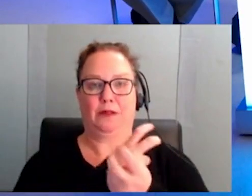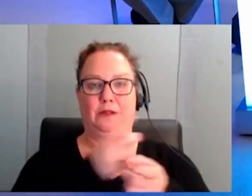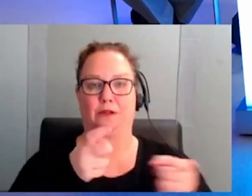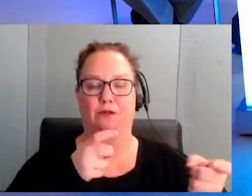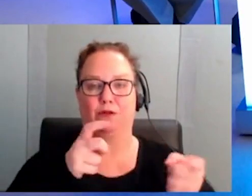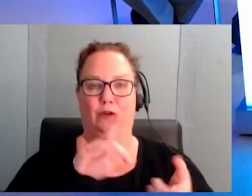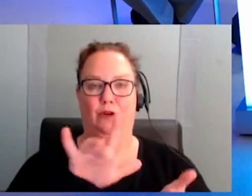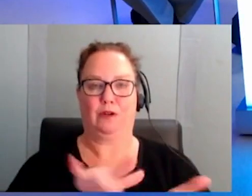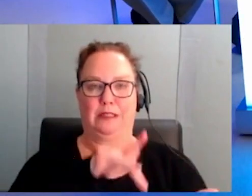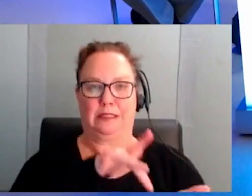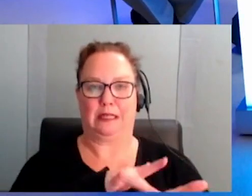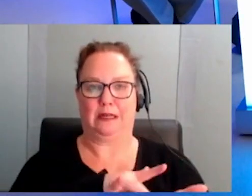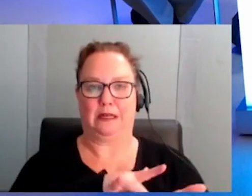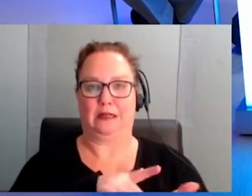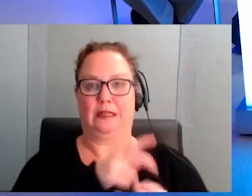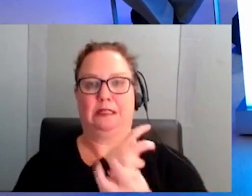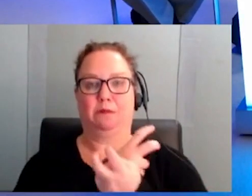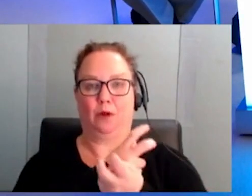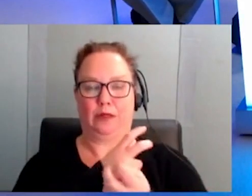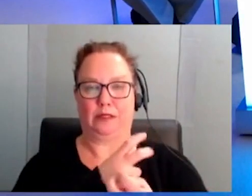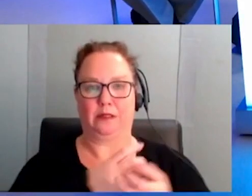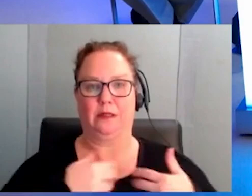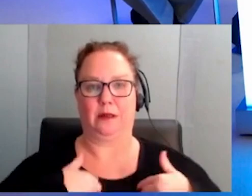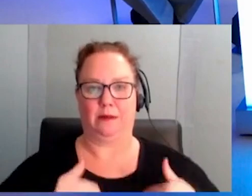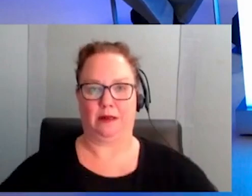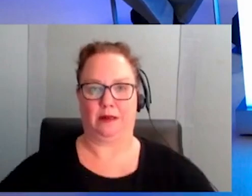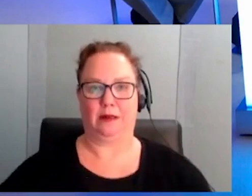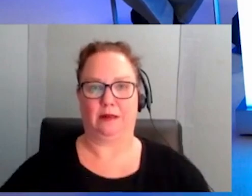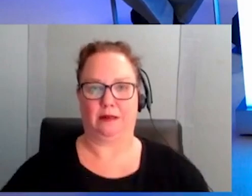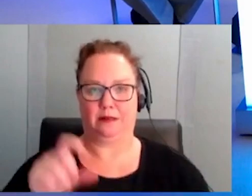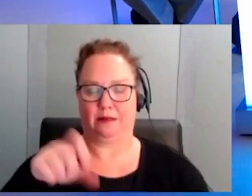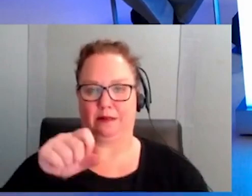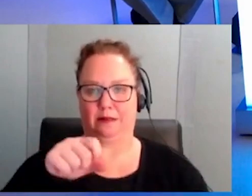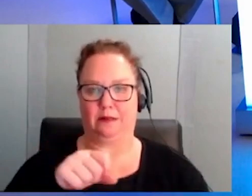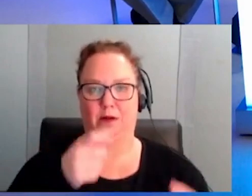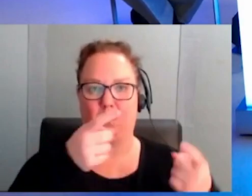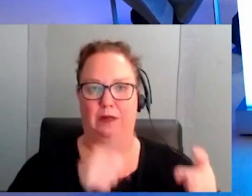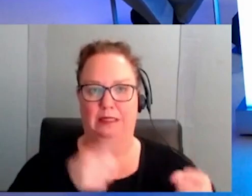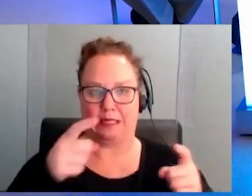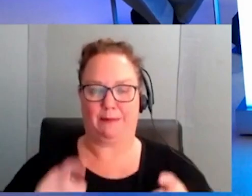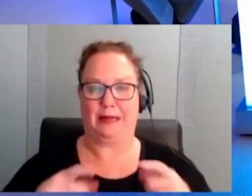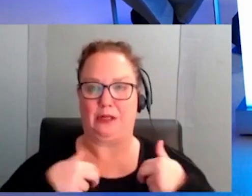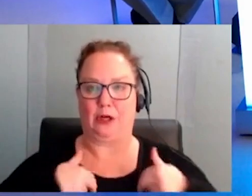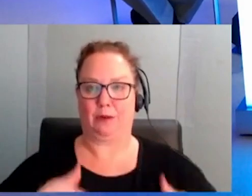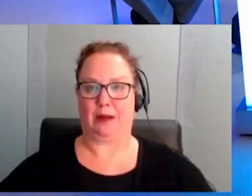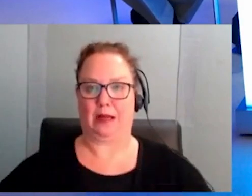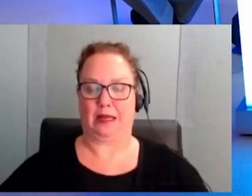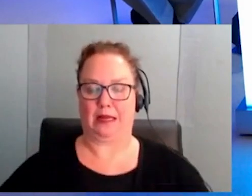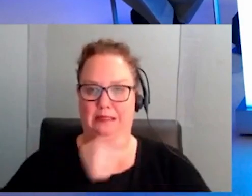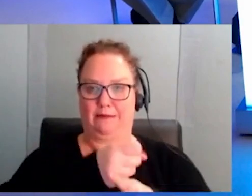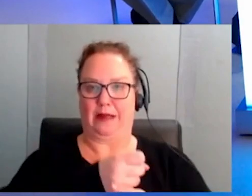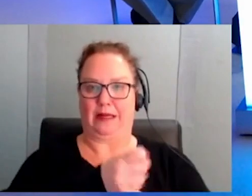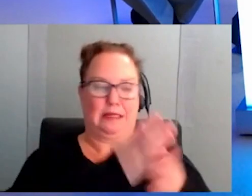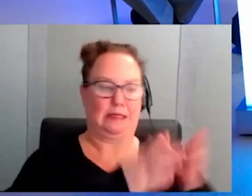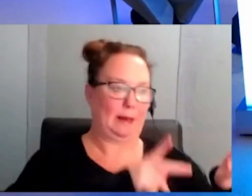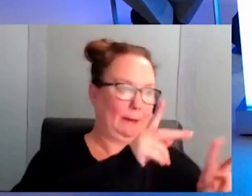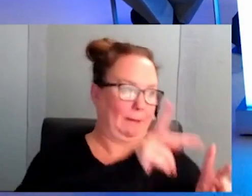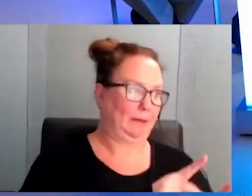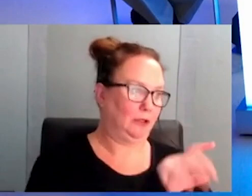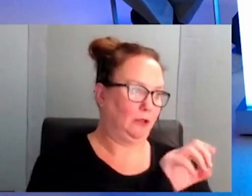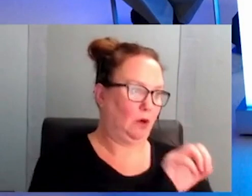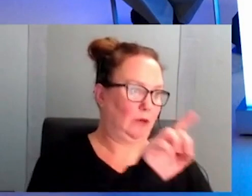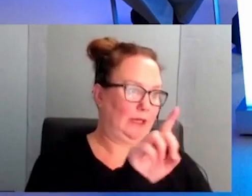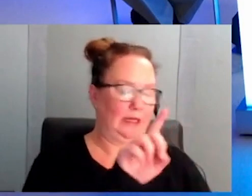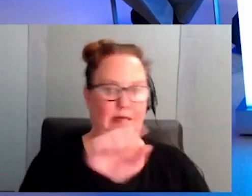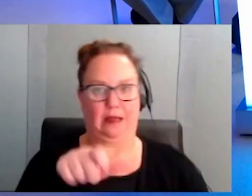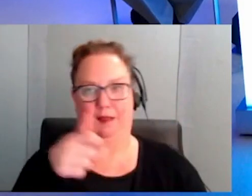So it is poison to the body, Dr. Thornton. Oh, yeah, absolutely. What is happening in the body, and why does it affect some people to an overdose state, and somebody else